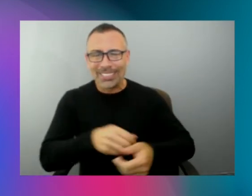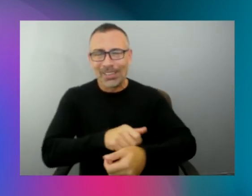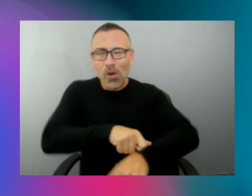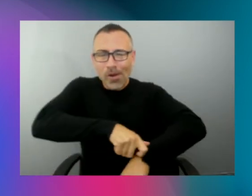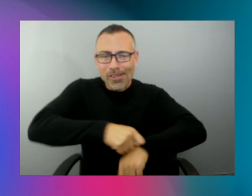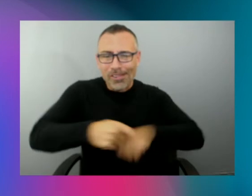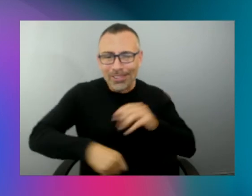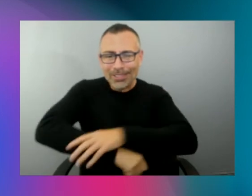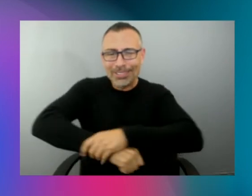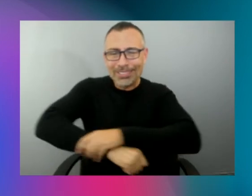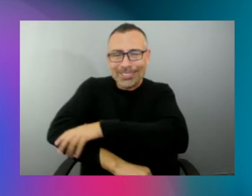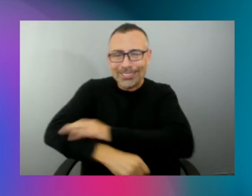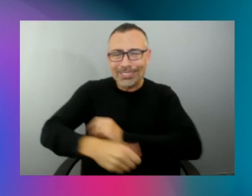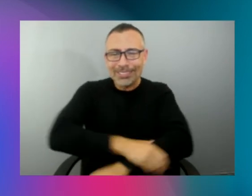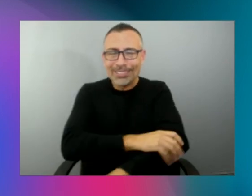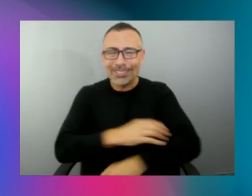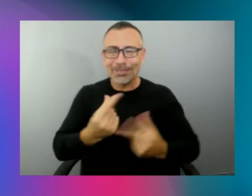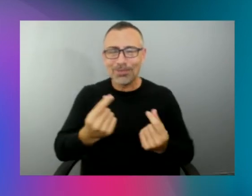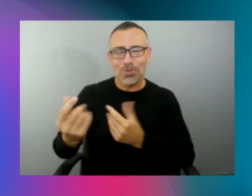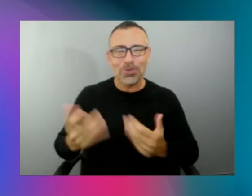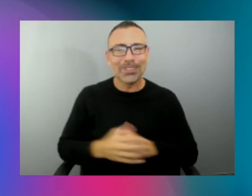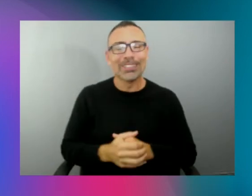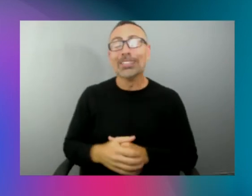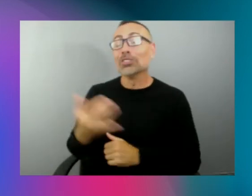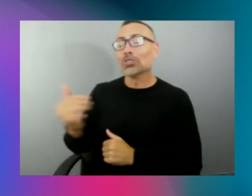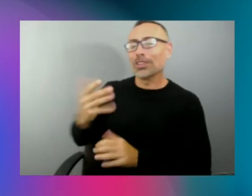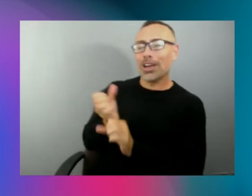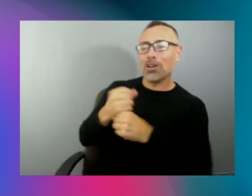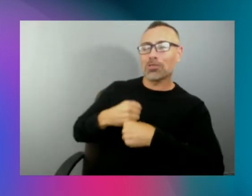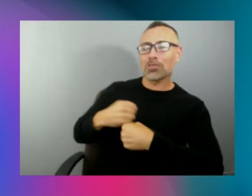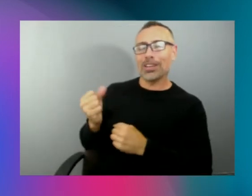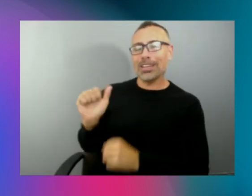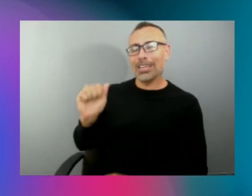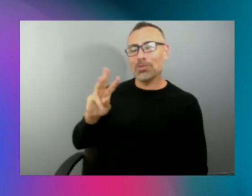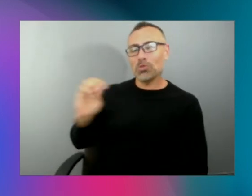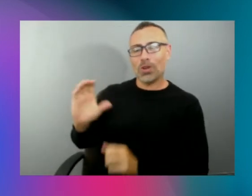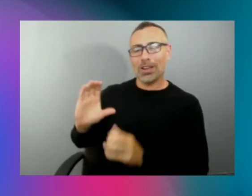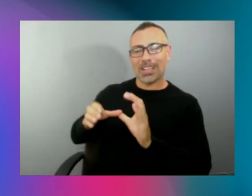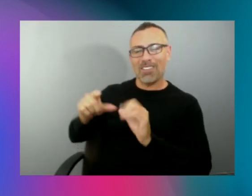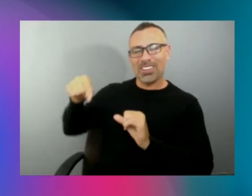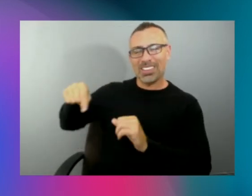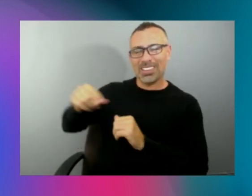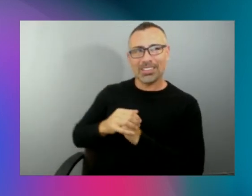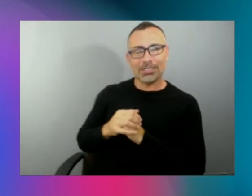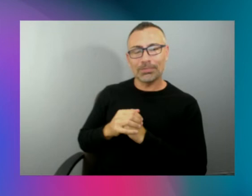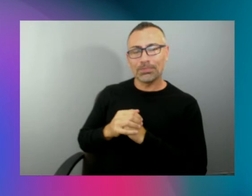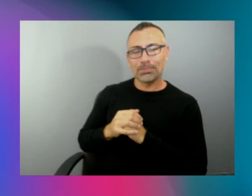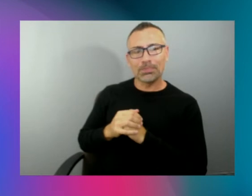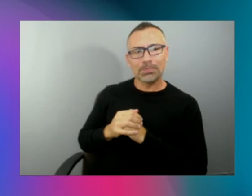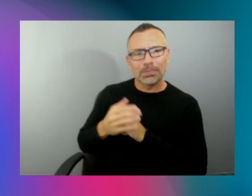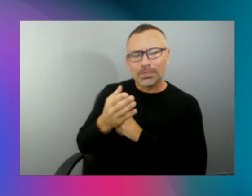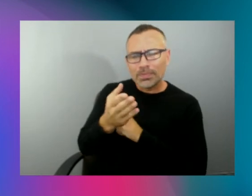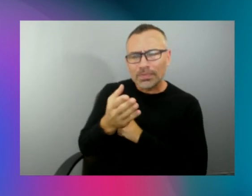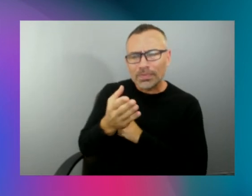to the AWS config here. And then it did not, let's